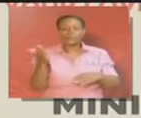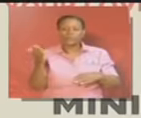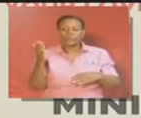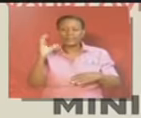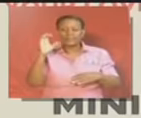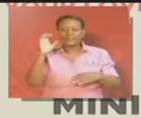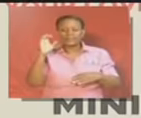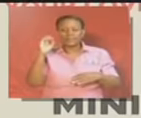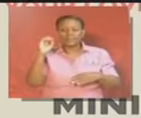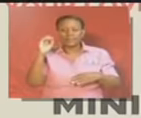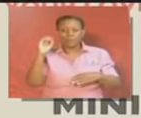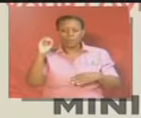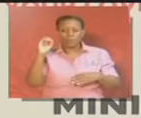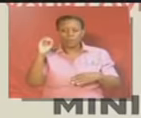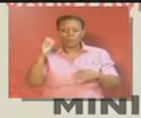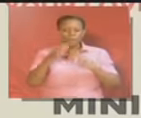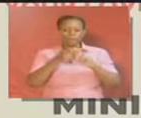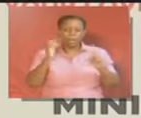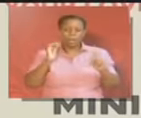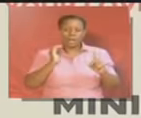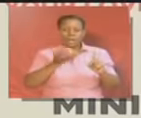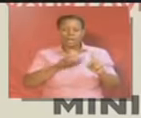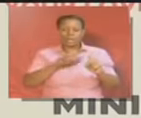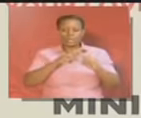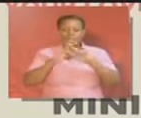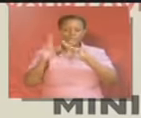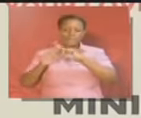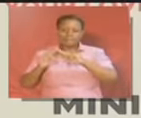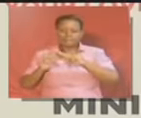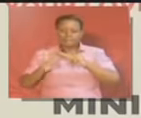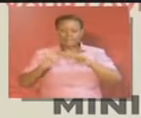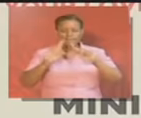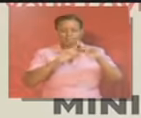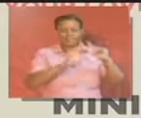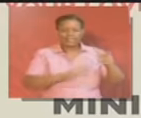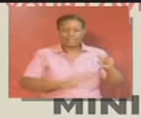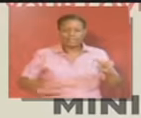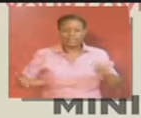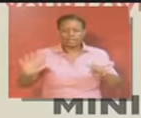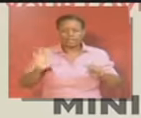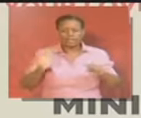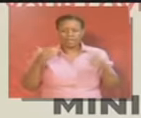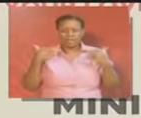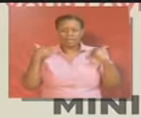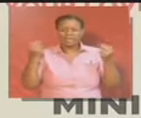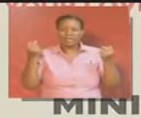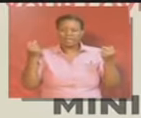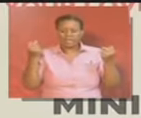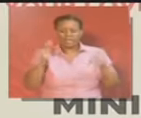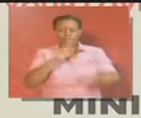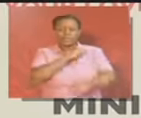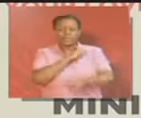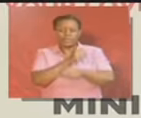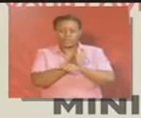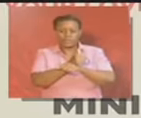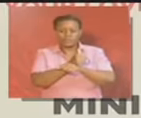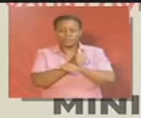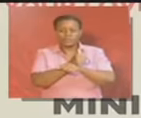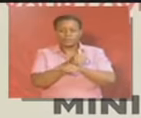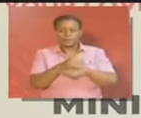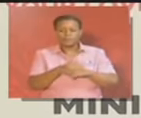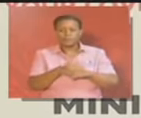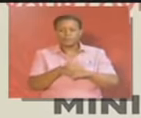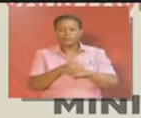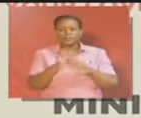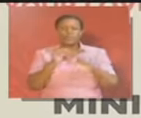with us here today Mr. Ronald Soyafat, who will update us on the COVID-19 vaccination rollout in the